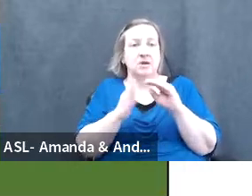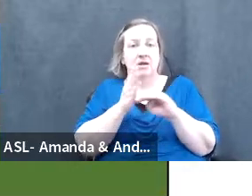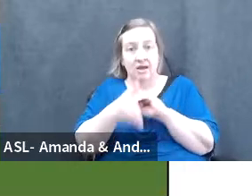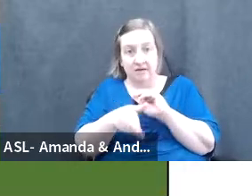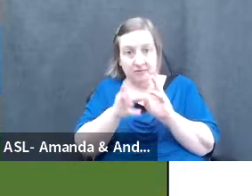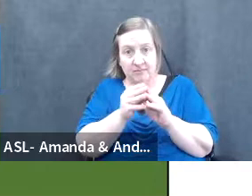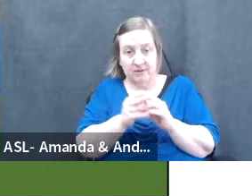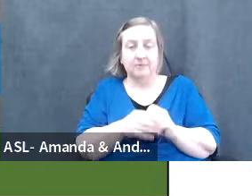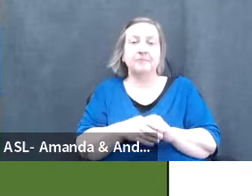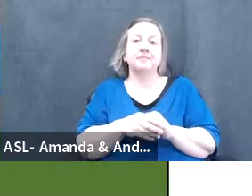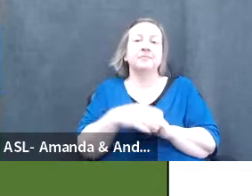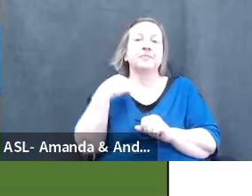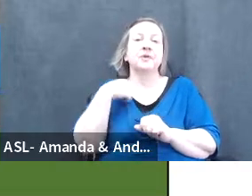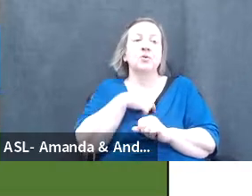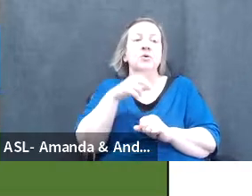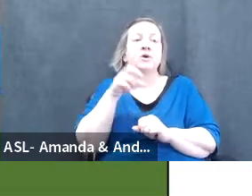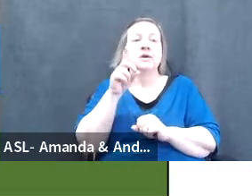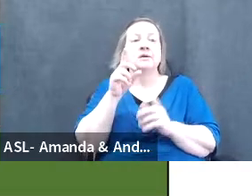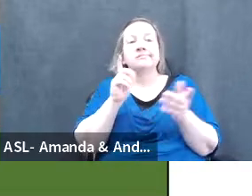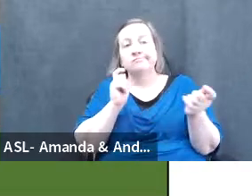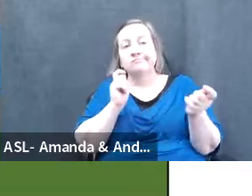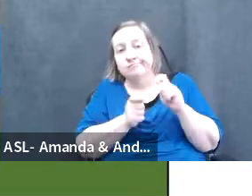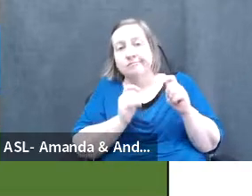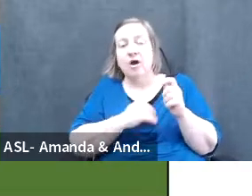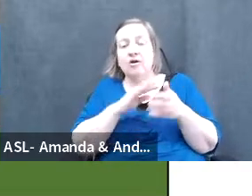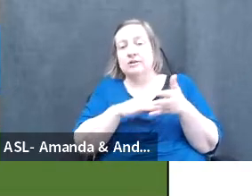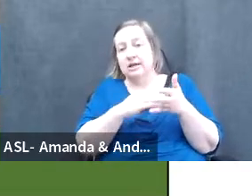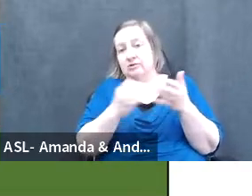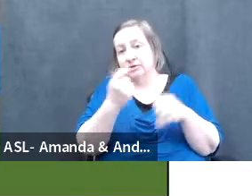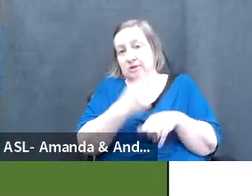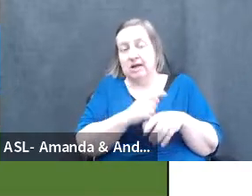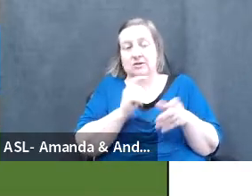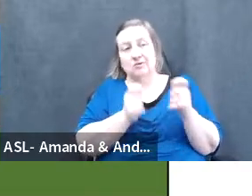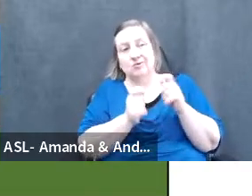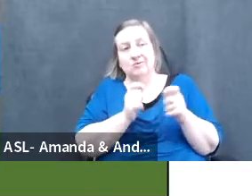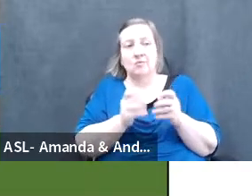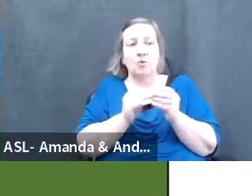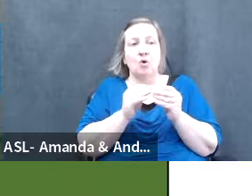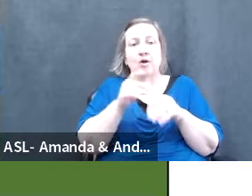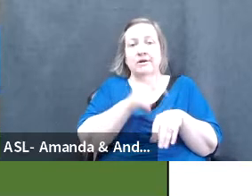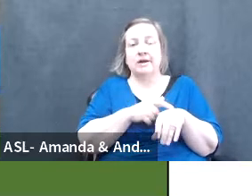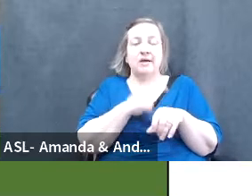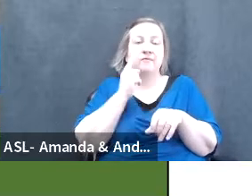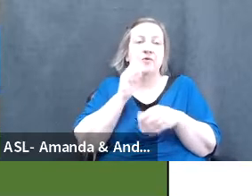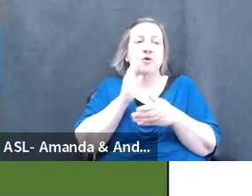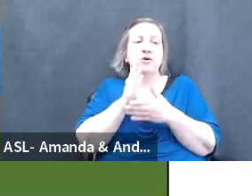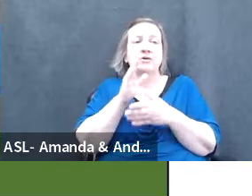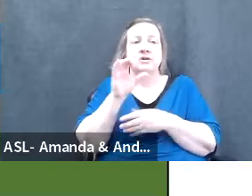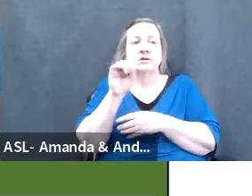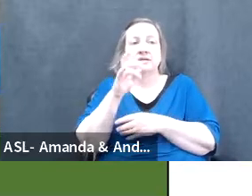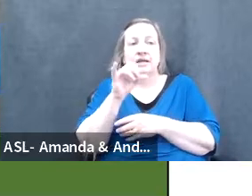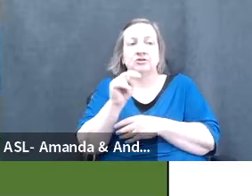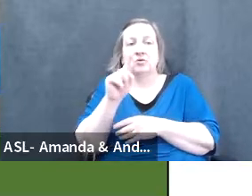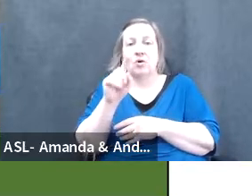meeting. We did some adjusting of our schedule today to accommodate a little bit more time for the Section 109 Tech and Op Plan